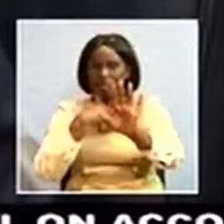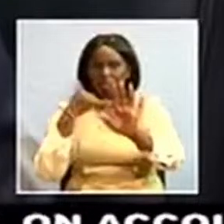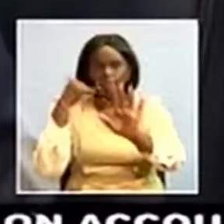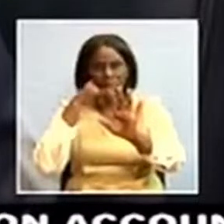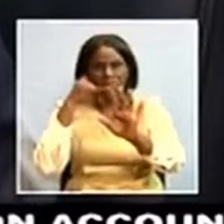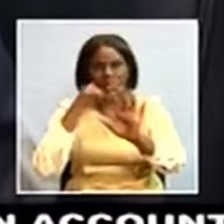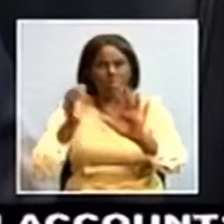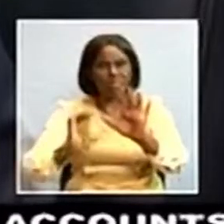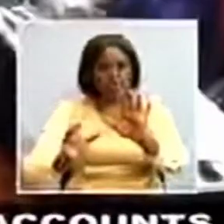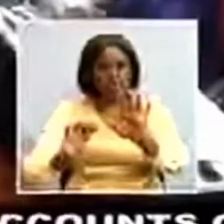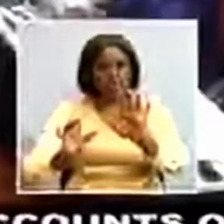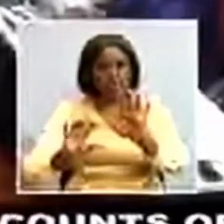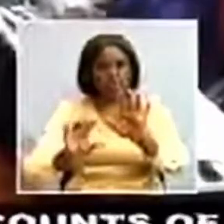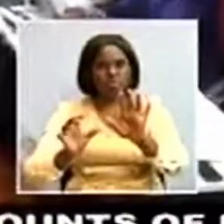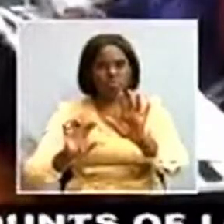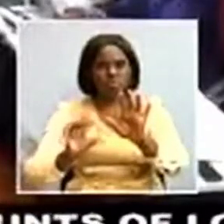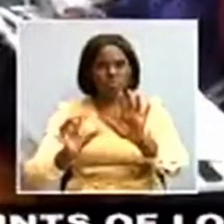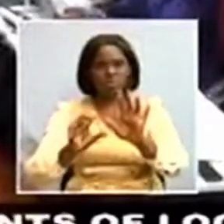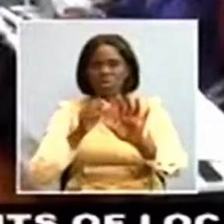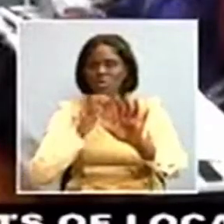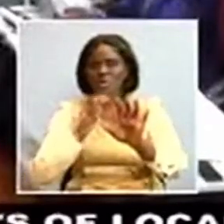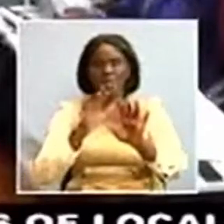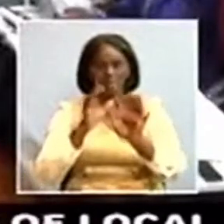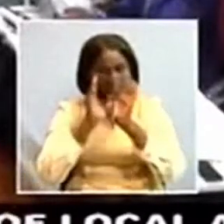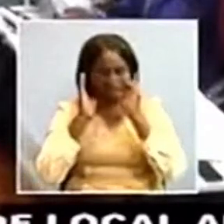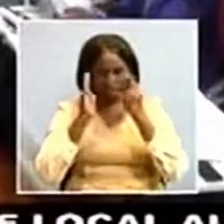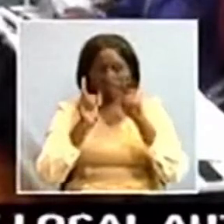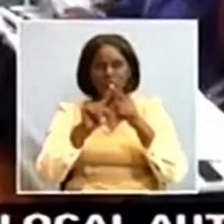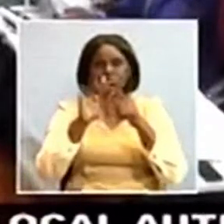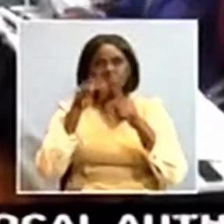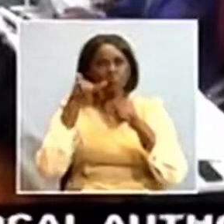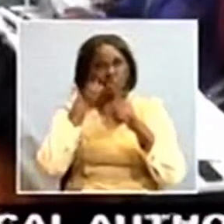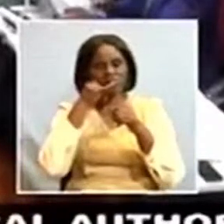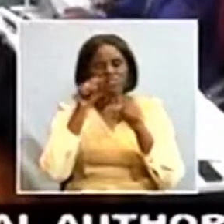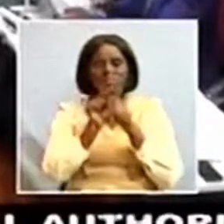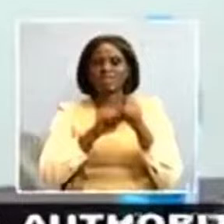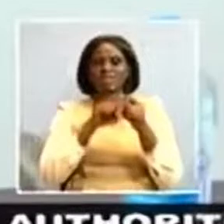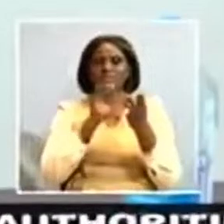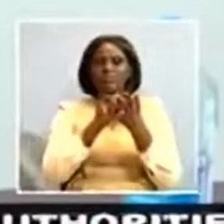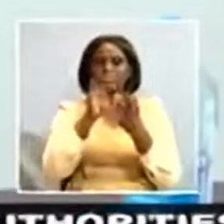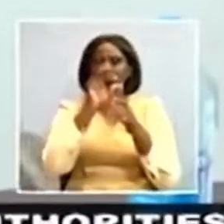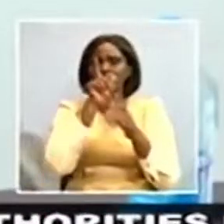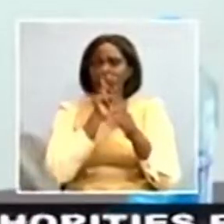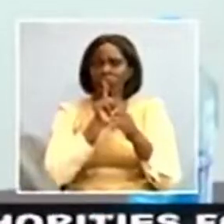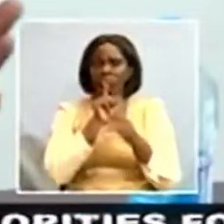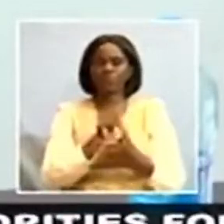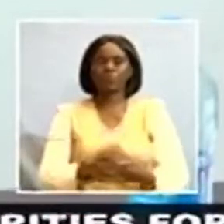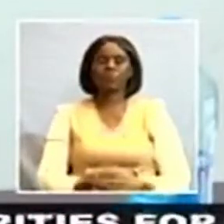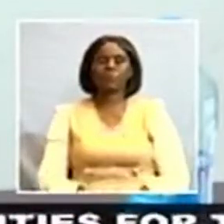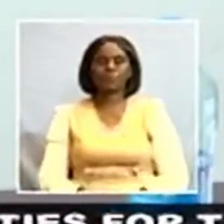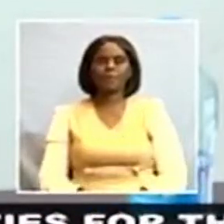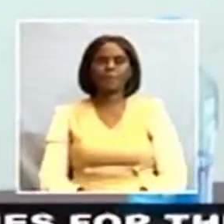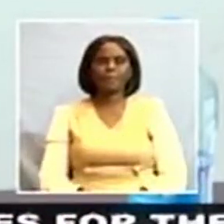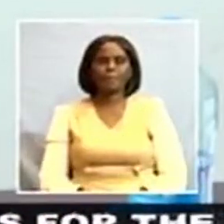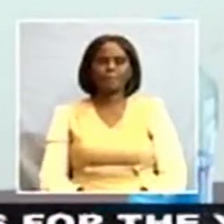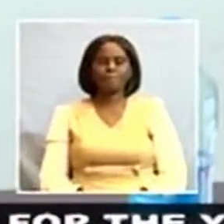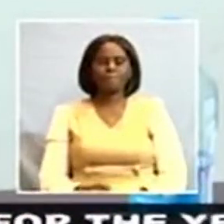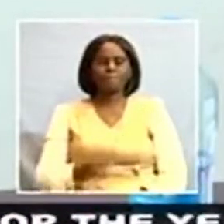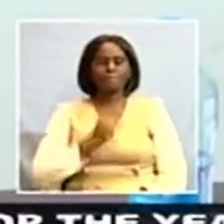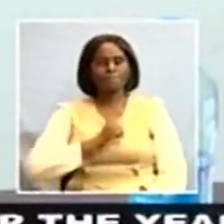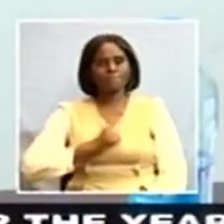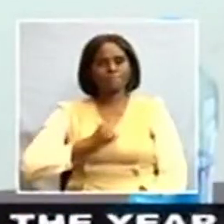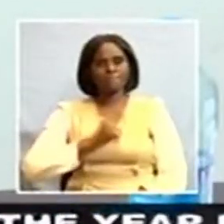is disturbing us. Can the owner attend to that phone and put it on silent? You may go ahead. Apologies for